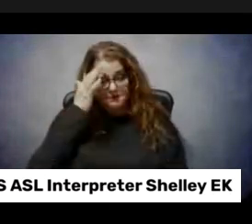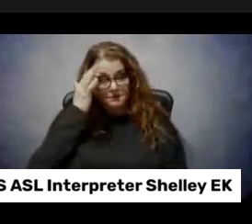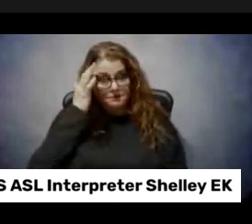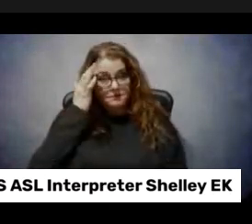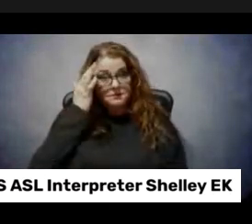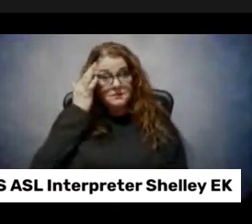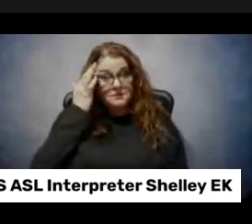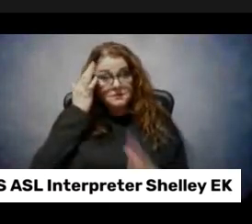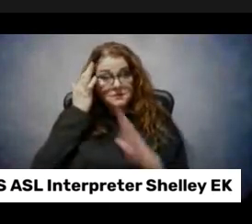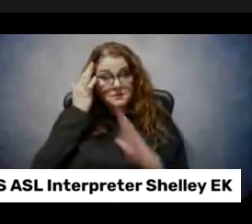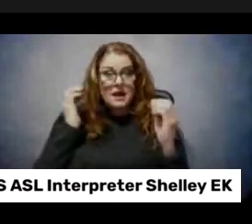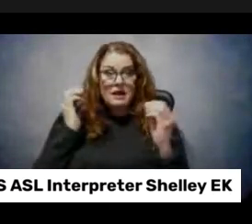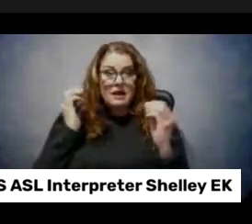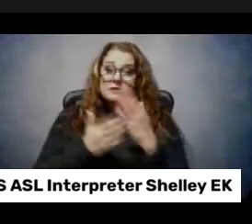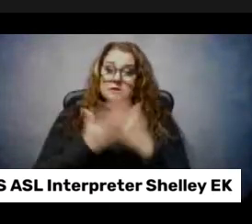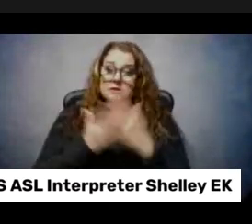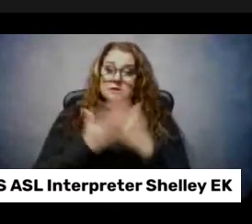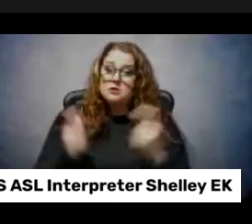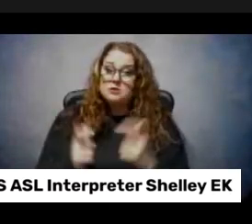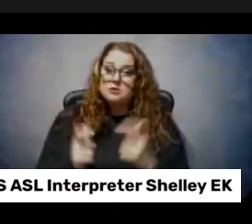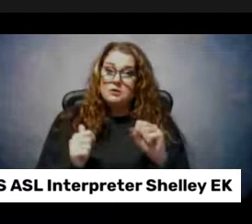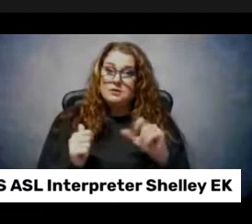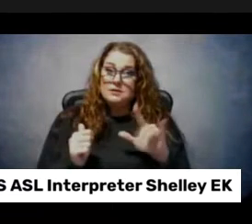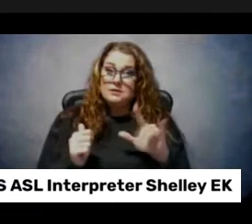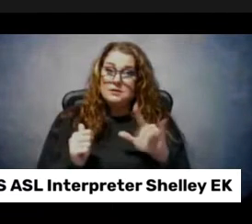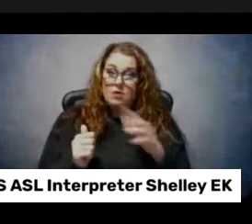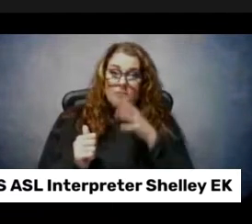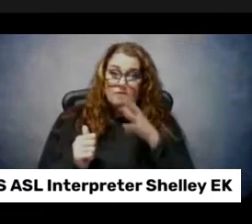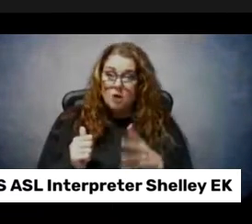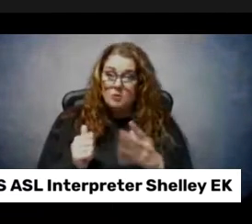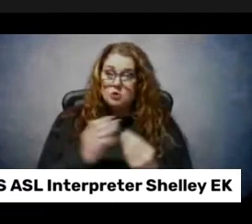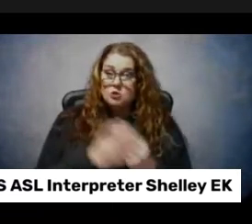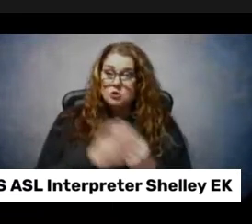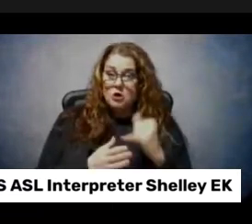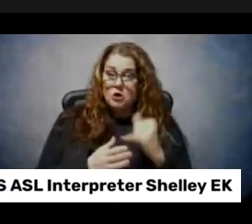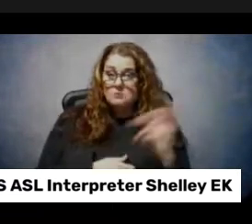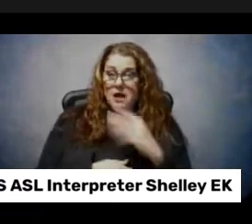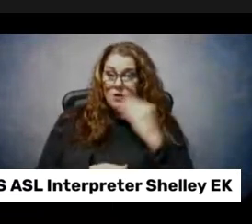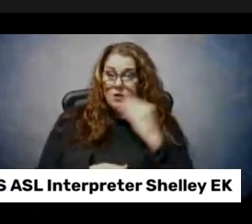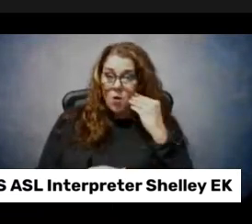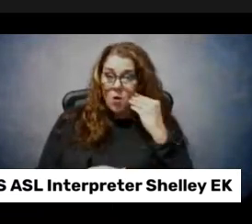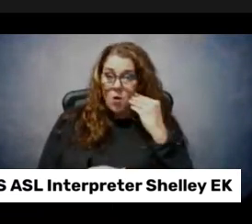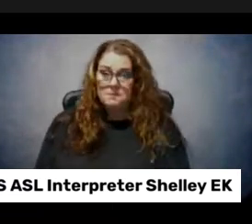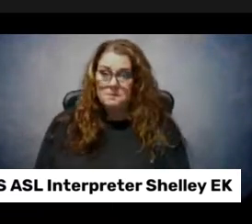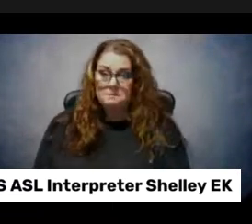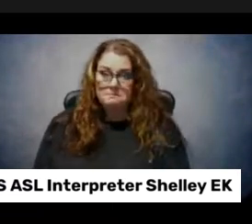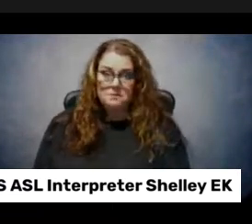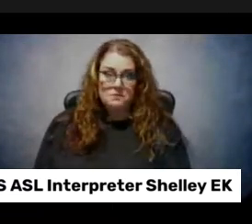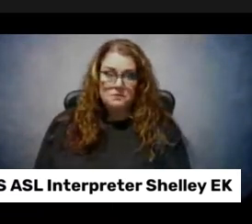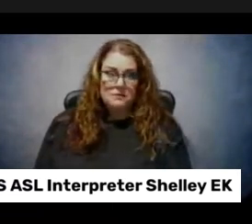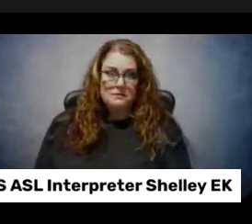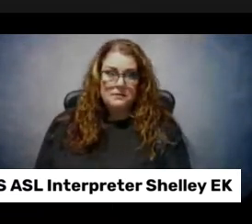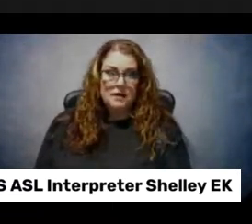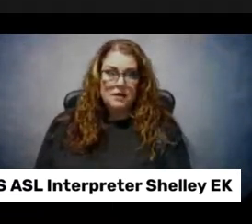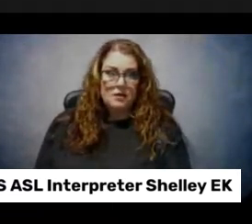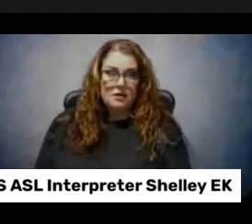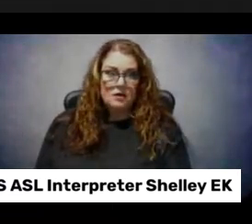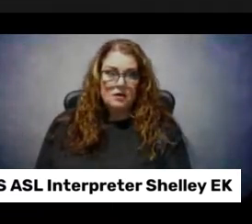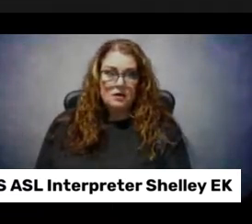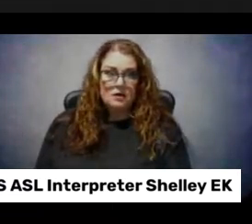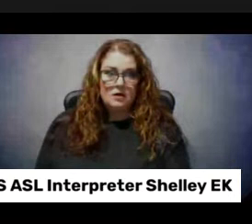And some were small-scale farmers and gardeners back home. One of the women who helps orient the